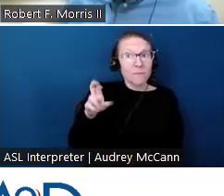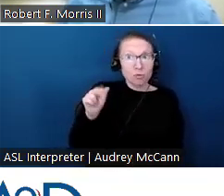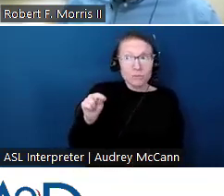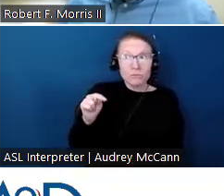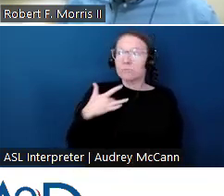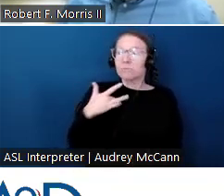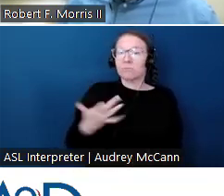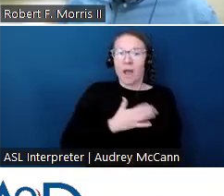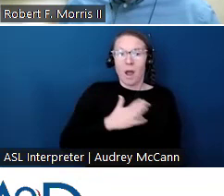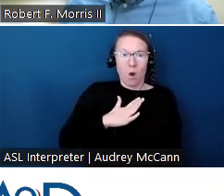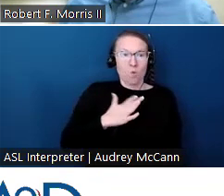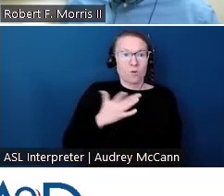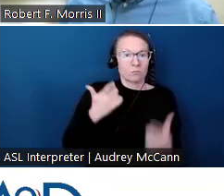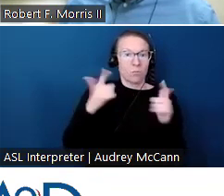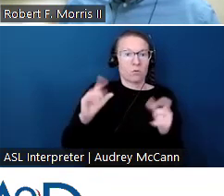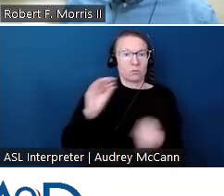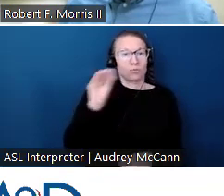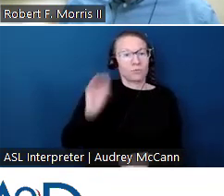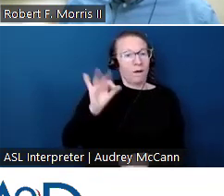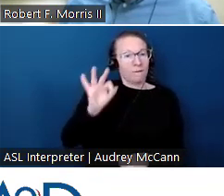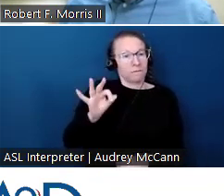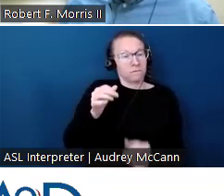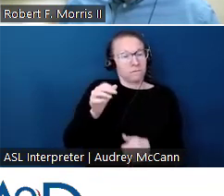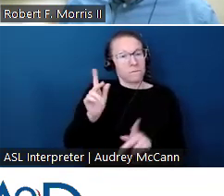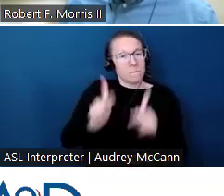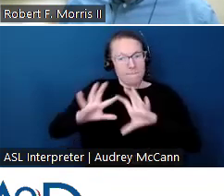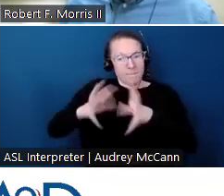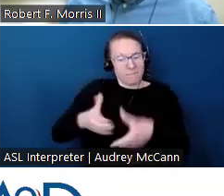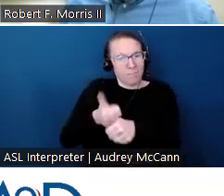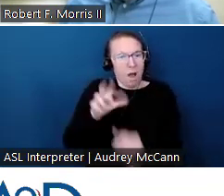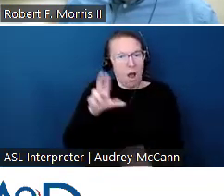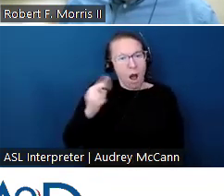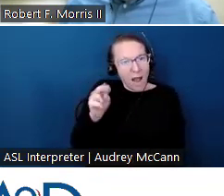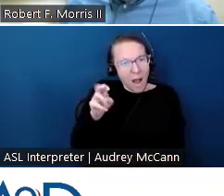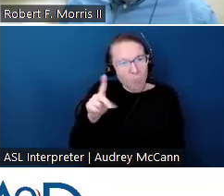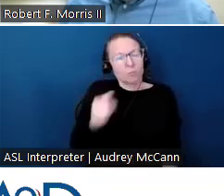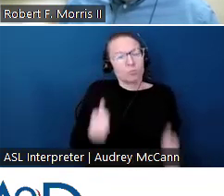largest unhoused population and most in critical need of housing.